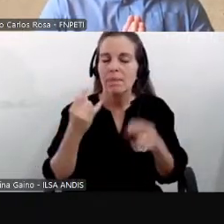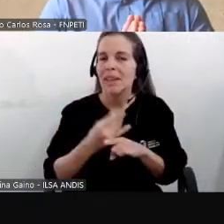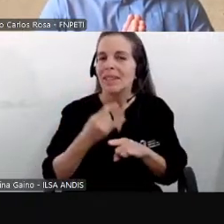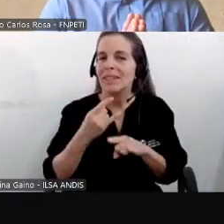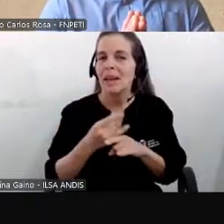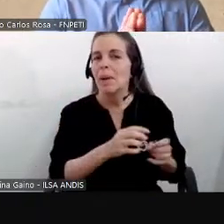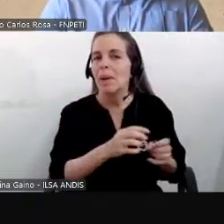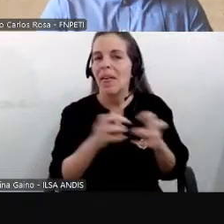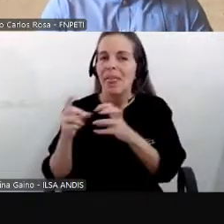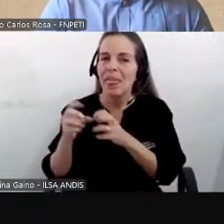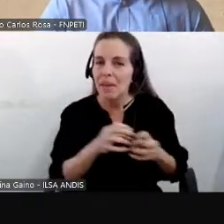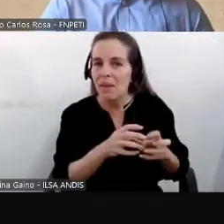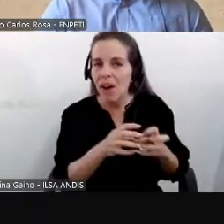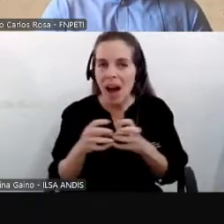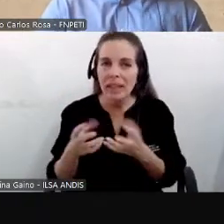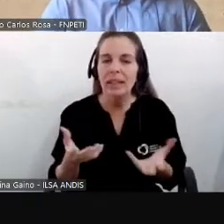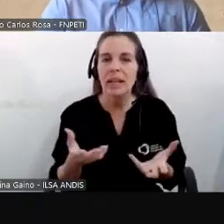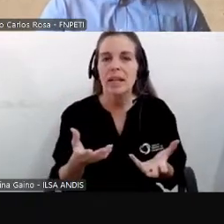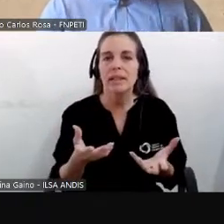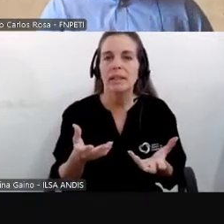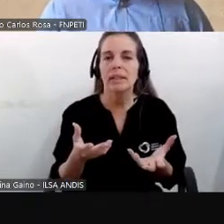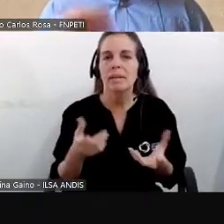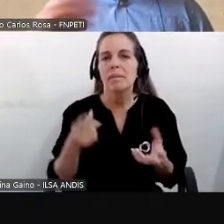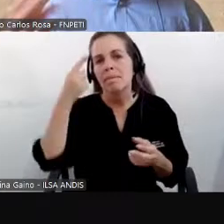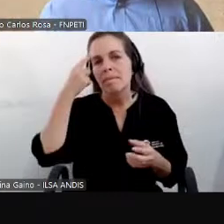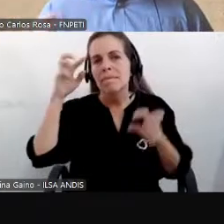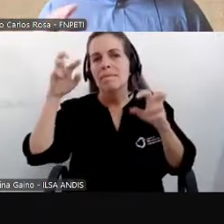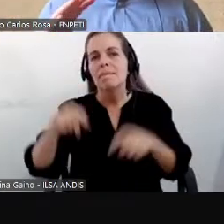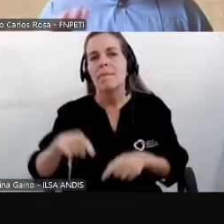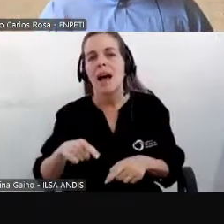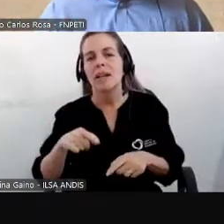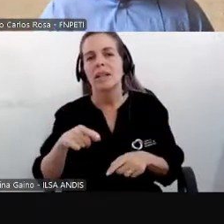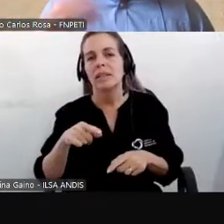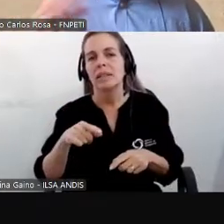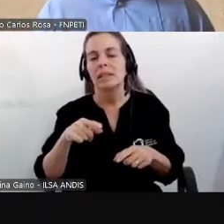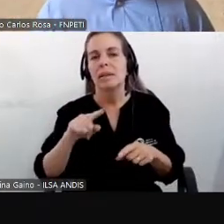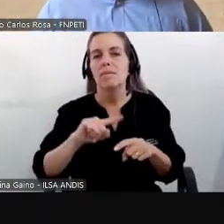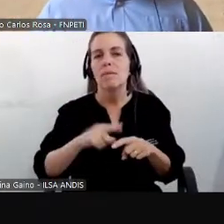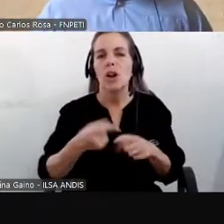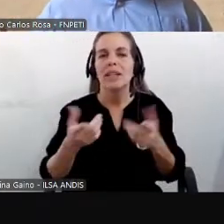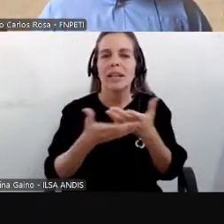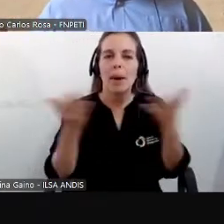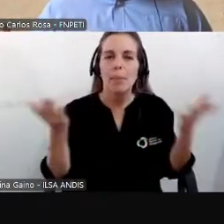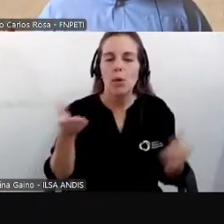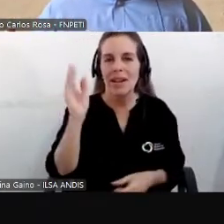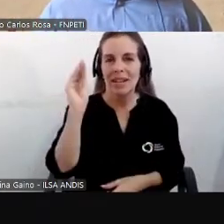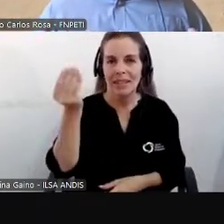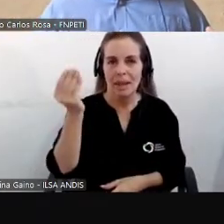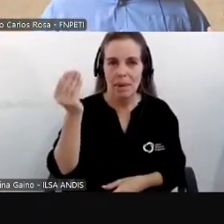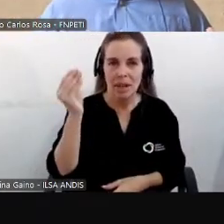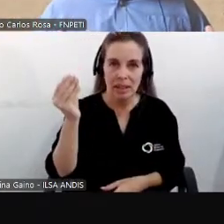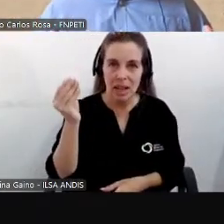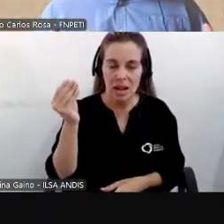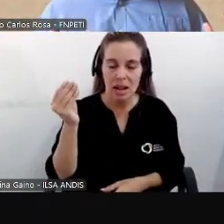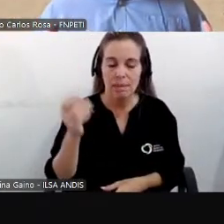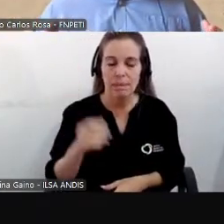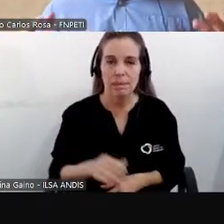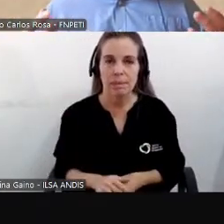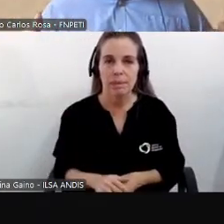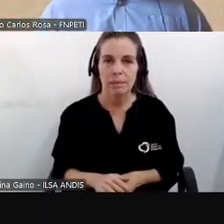note that every discussion and creation of public policy in Brazil